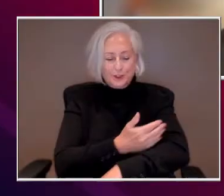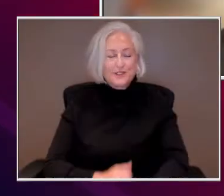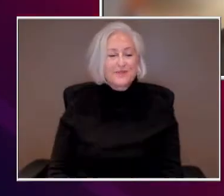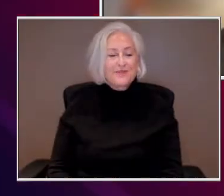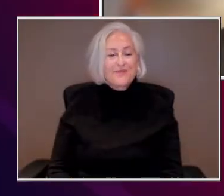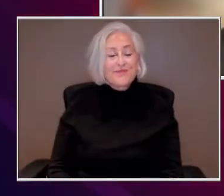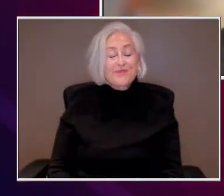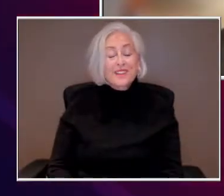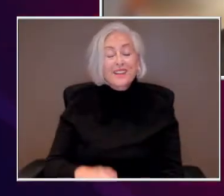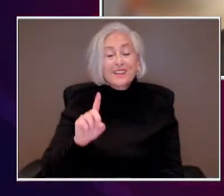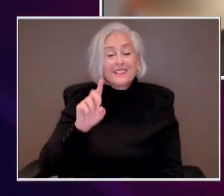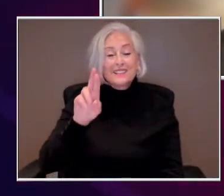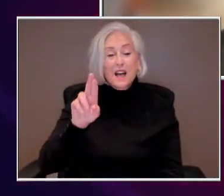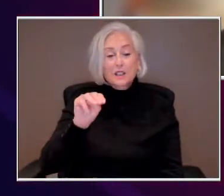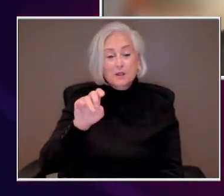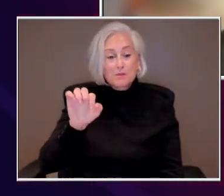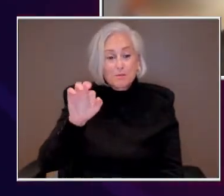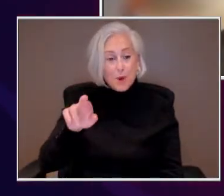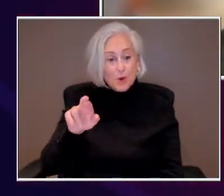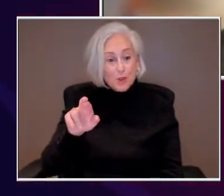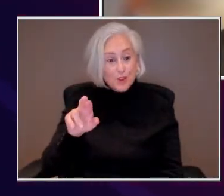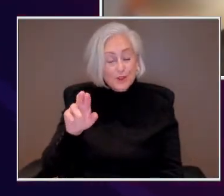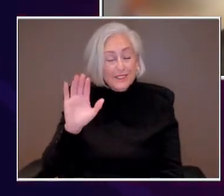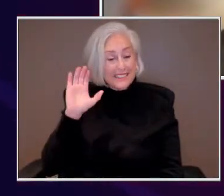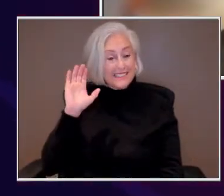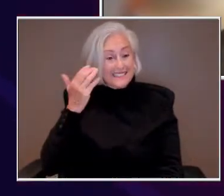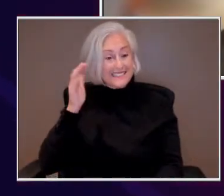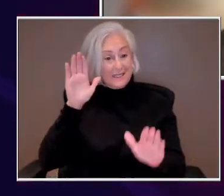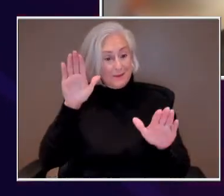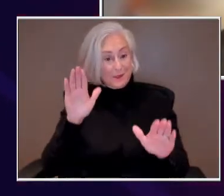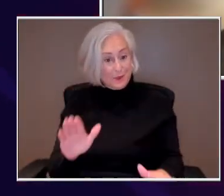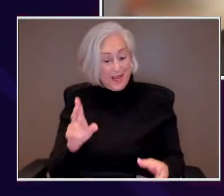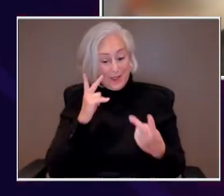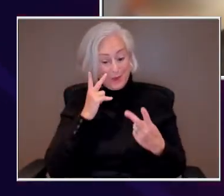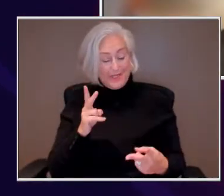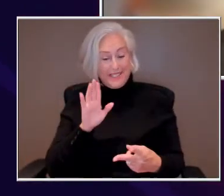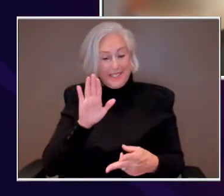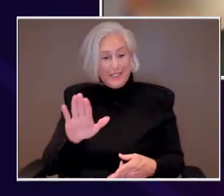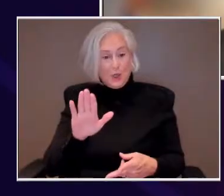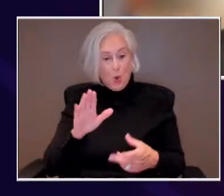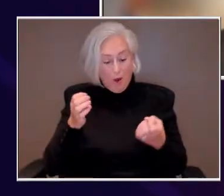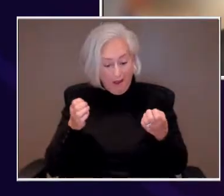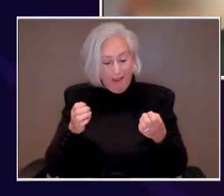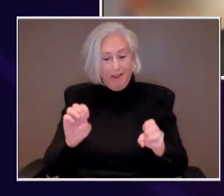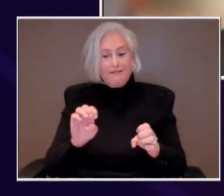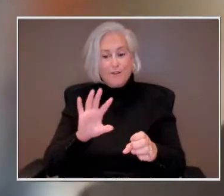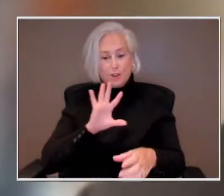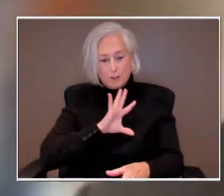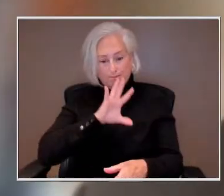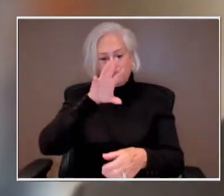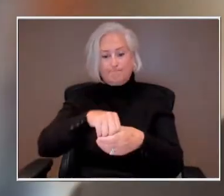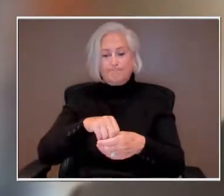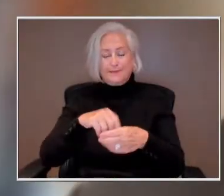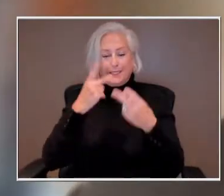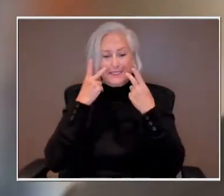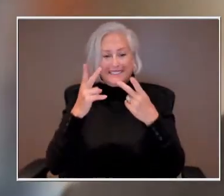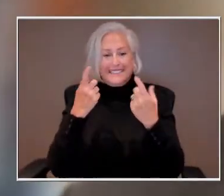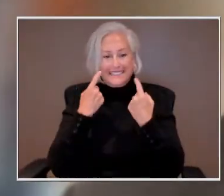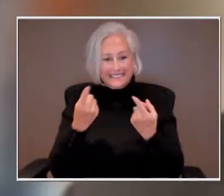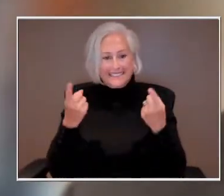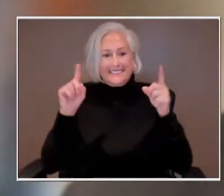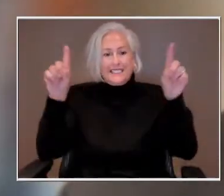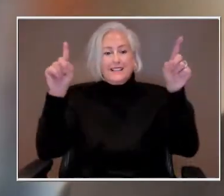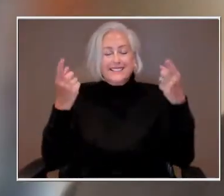work come to fruition in such a shining example like Vern and Margaret. Yeah,